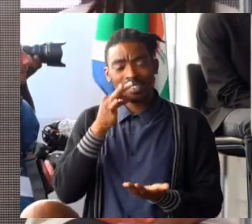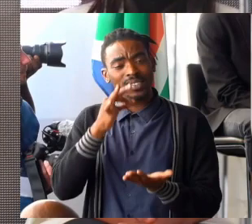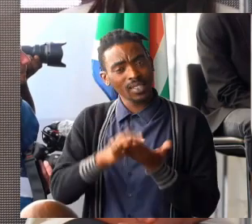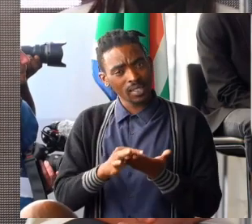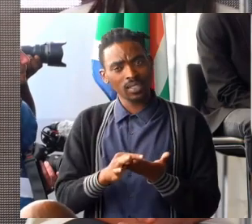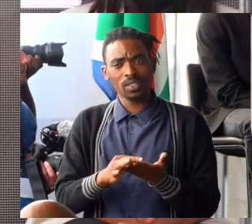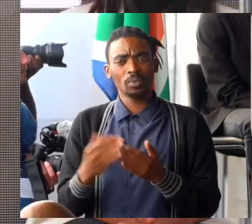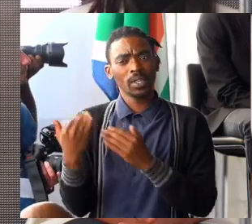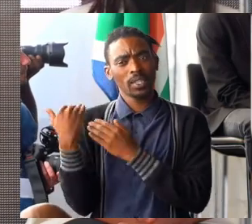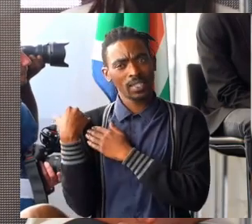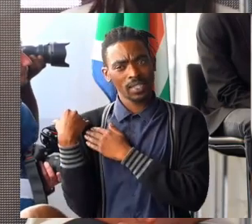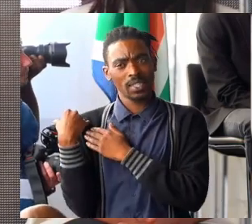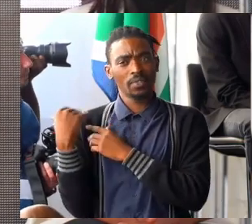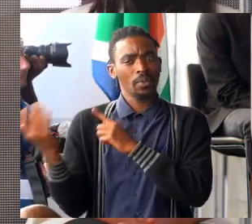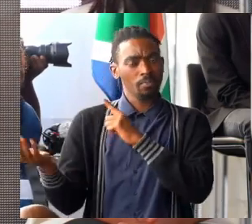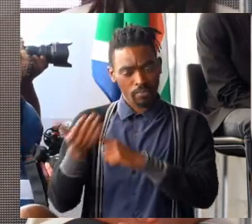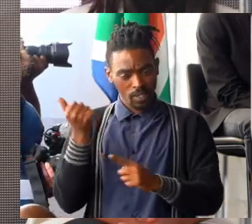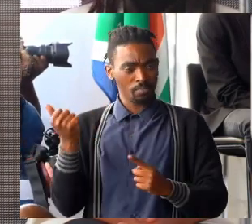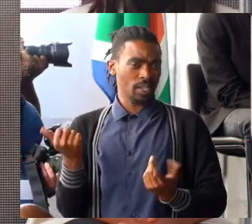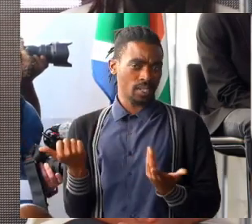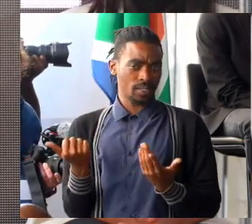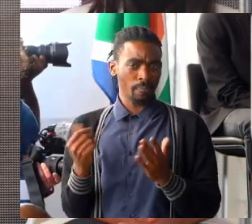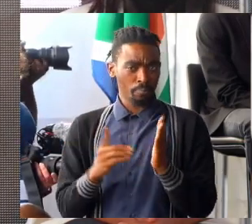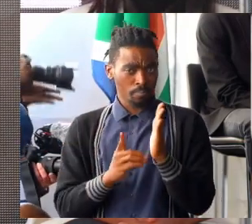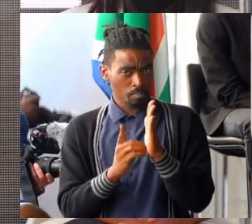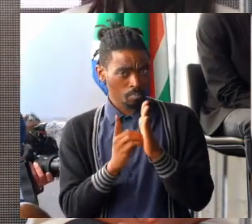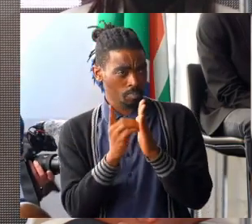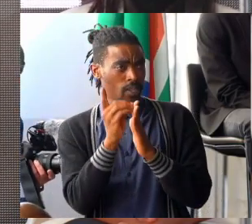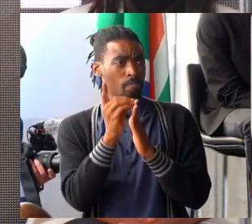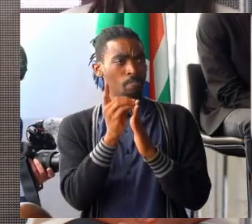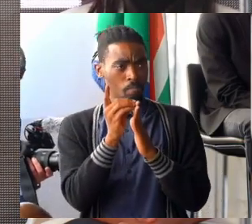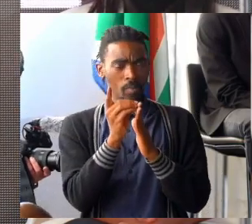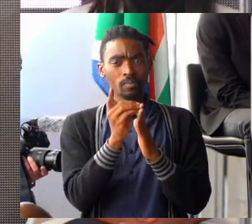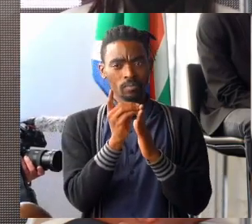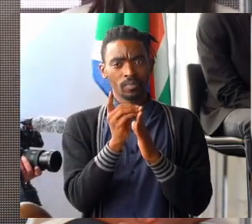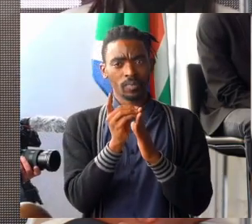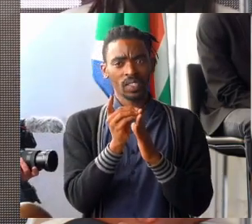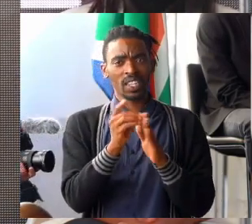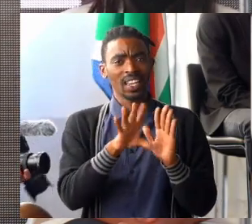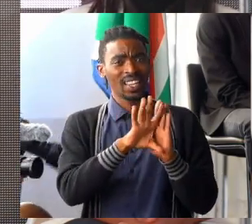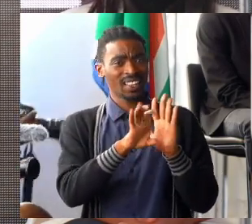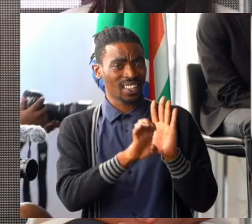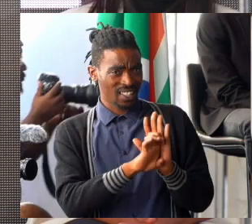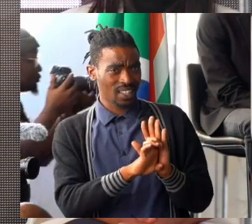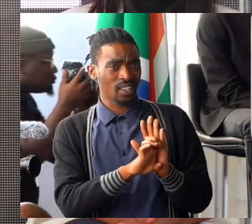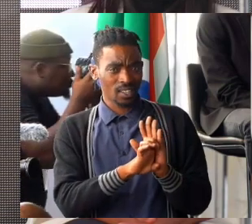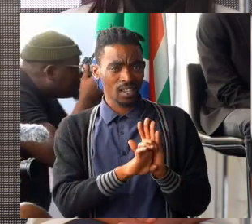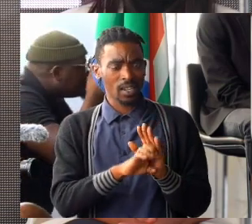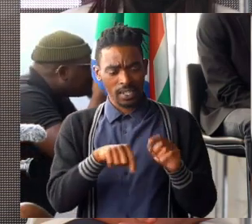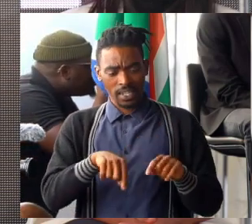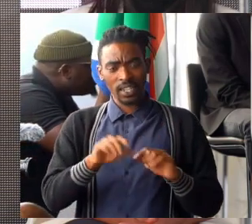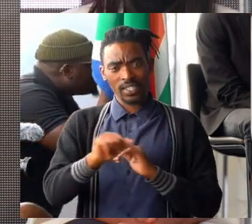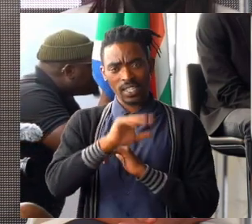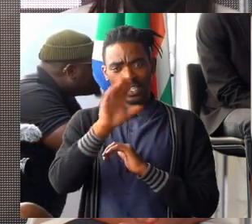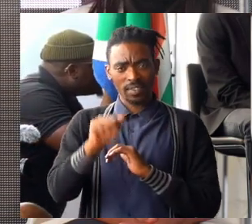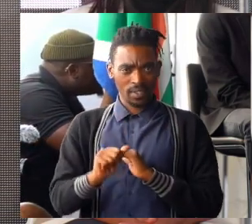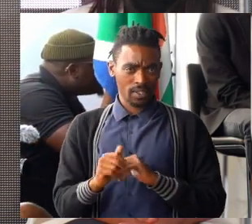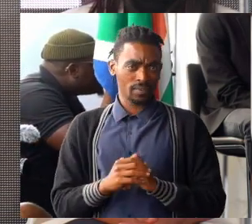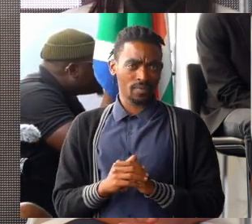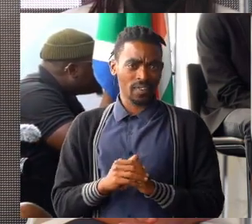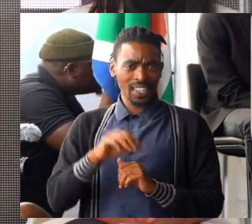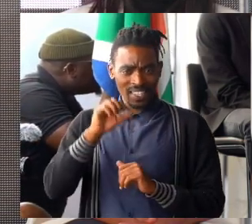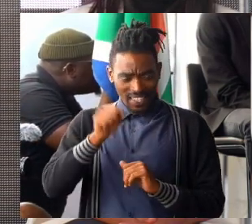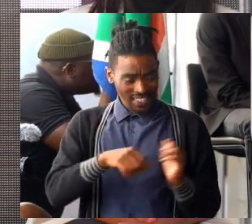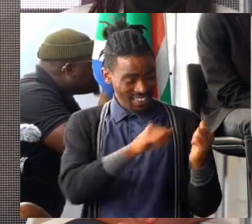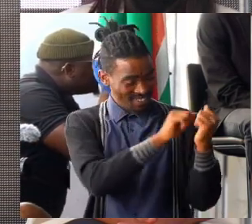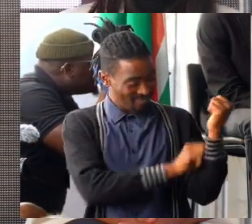and prosperous, and to develop ethical, accountable leaders capable of leading our country and communities. It is this pledge that